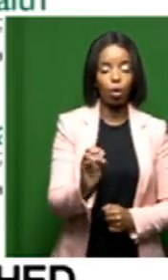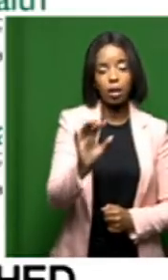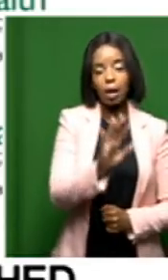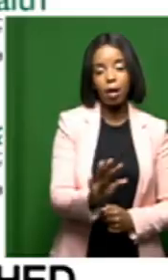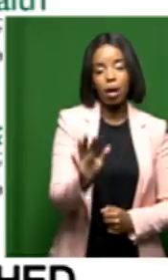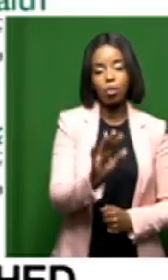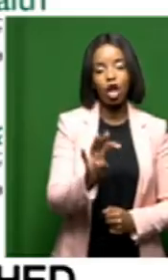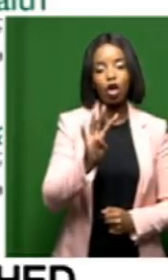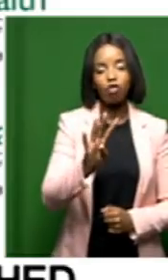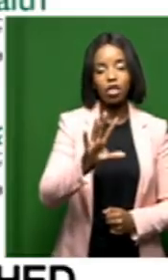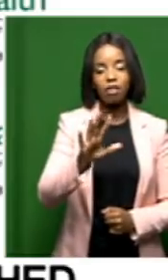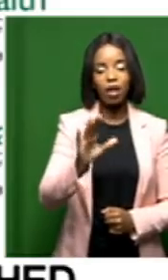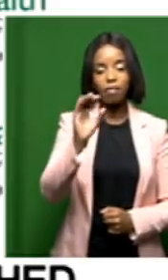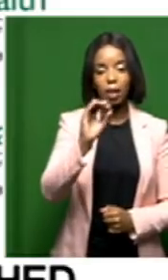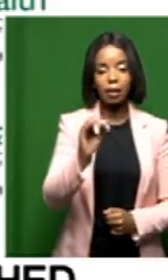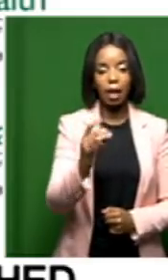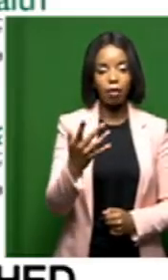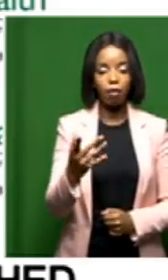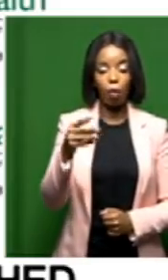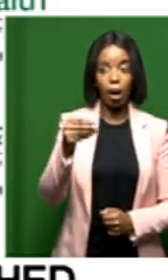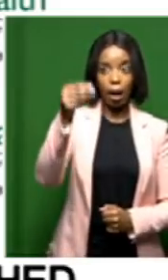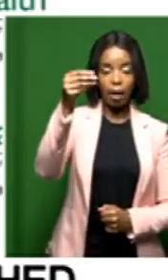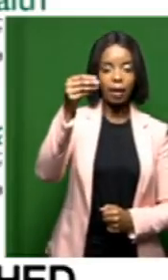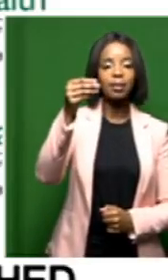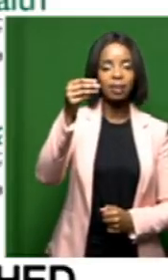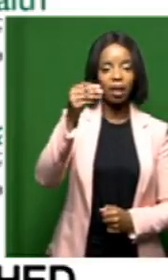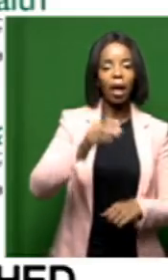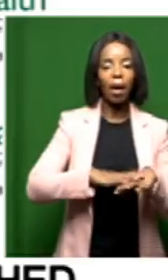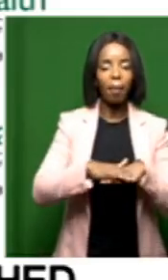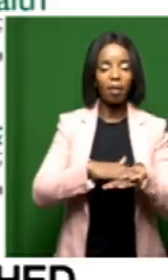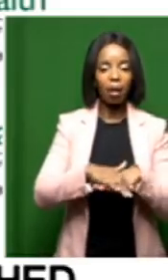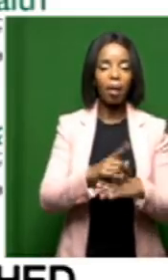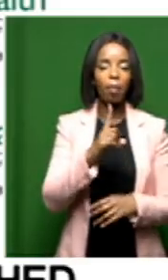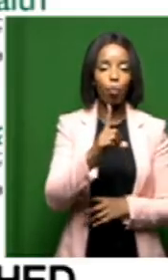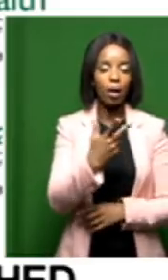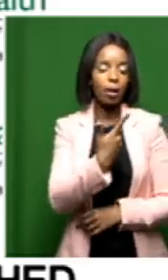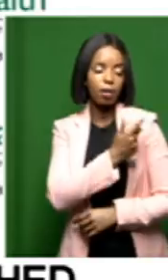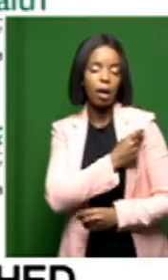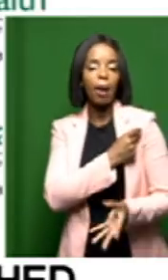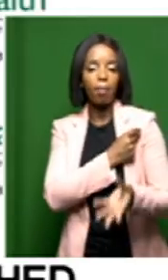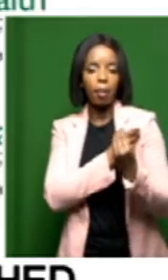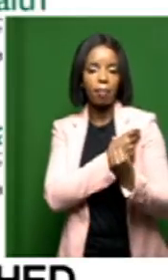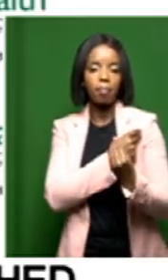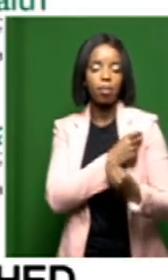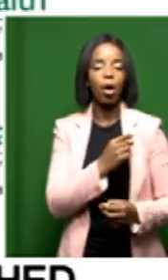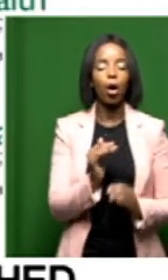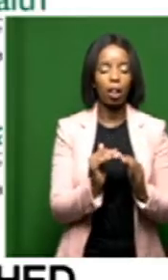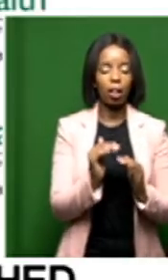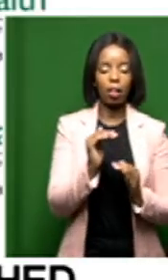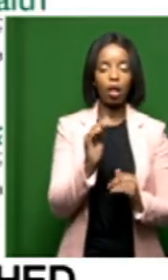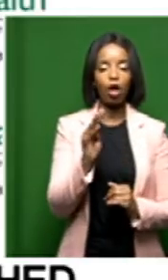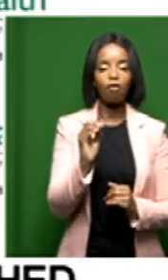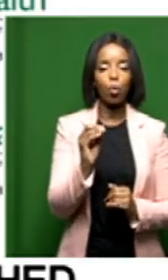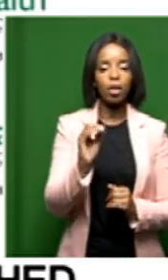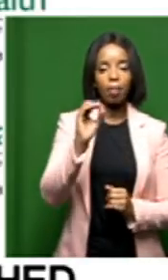just over 45% of adults, at least with a minimum of one dose, and just over 40% of adults with a